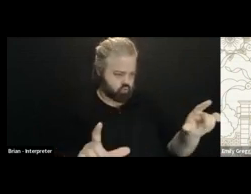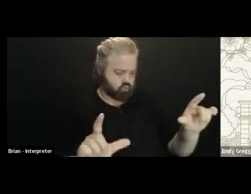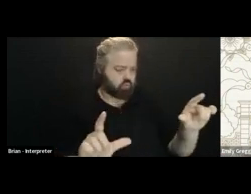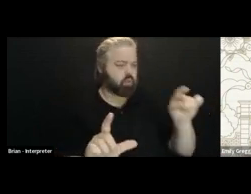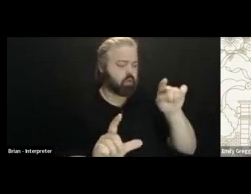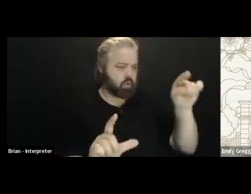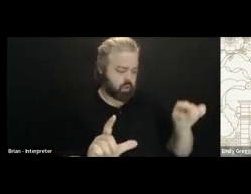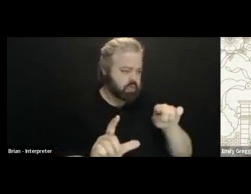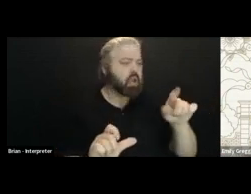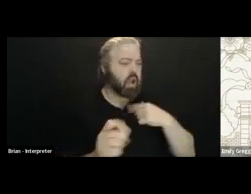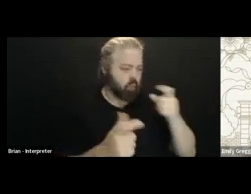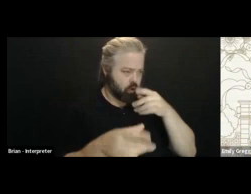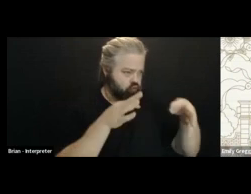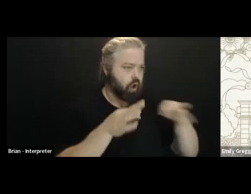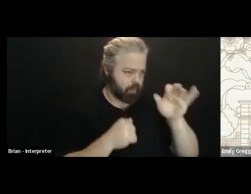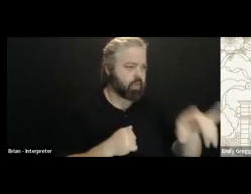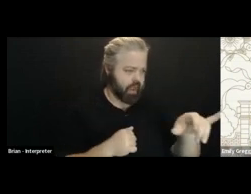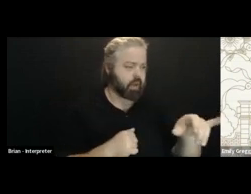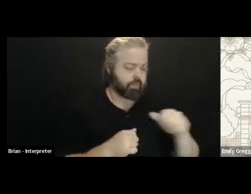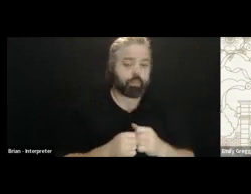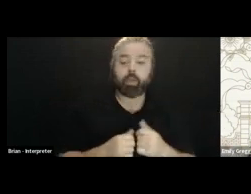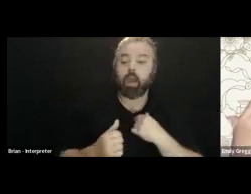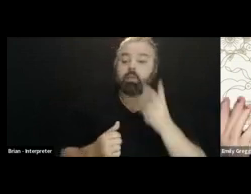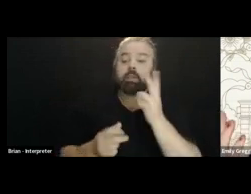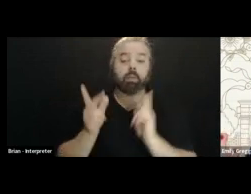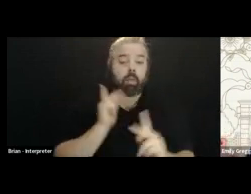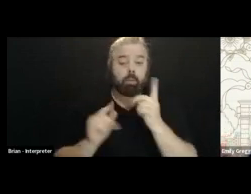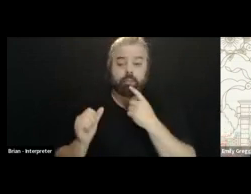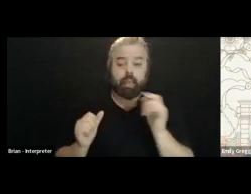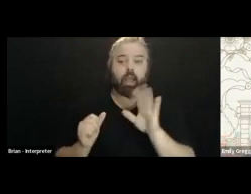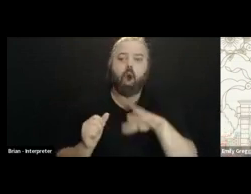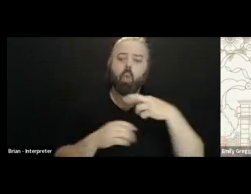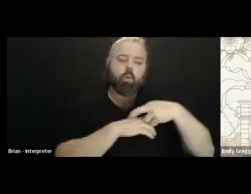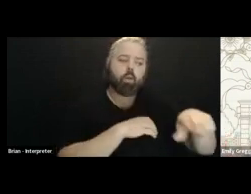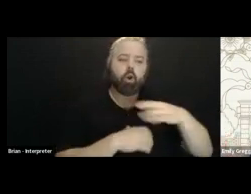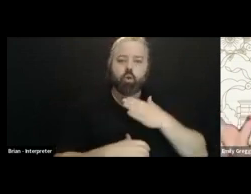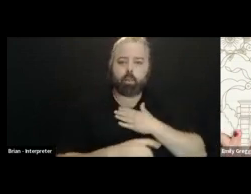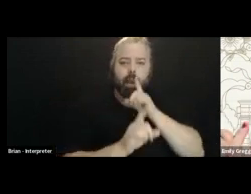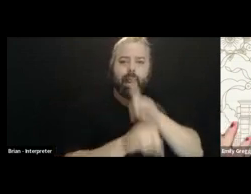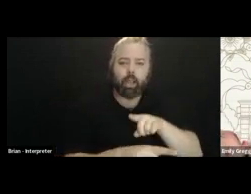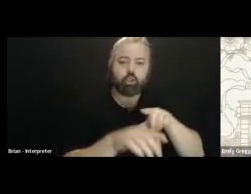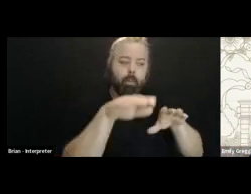way. I've also seen folks say things like, refer to my answers below in red.